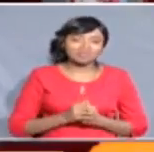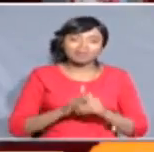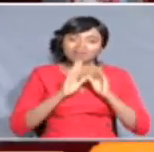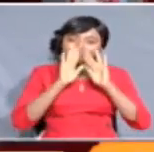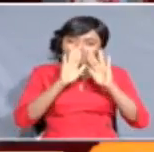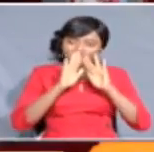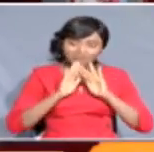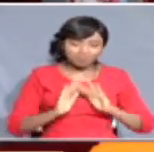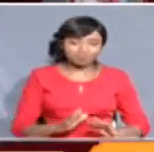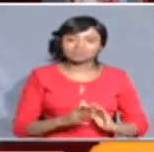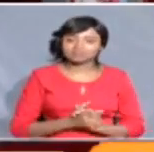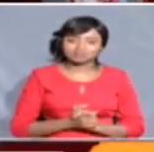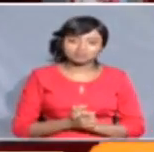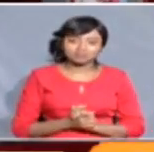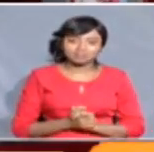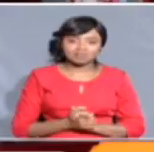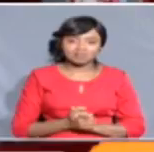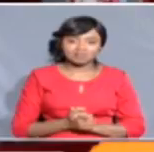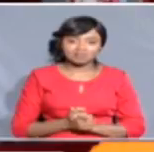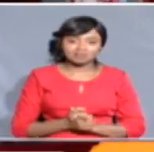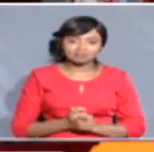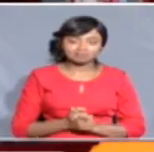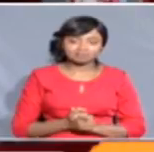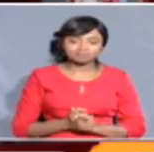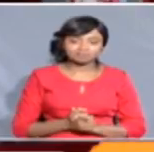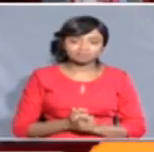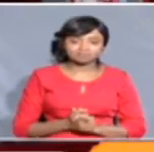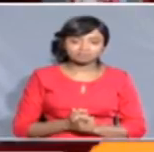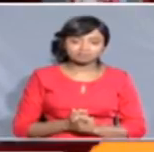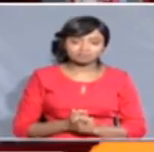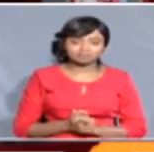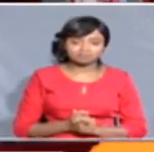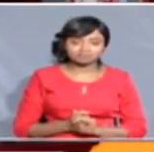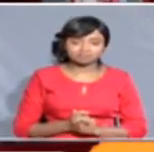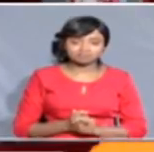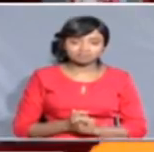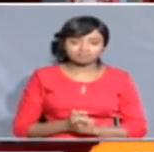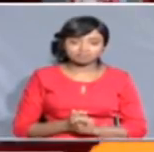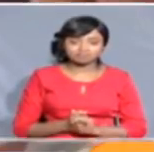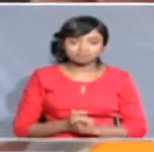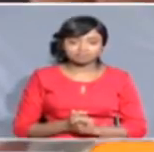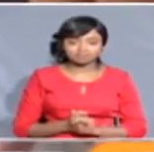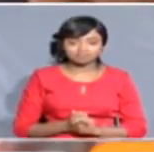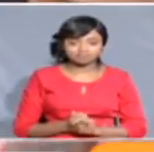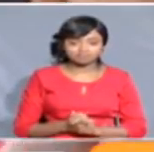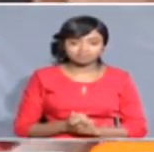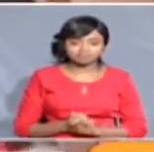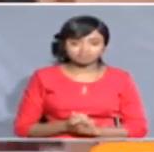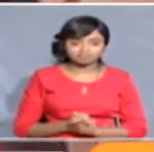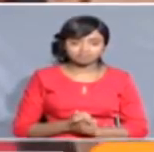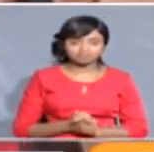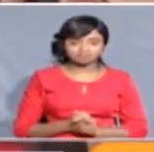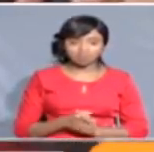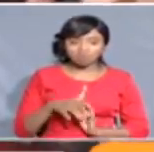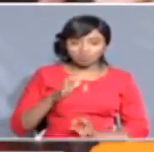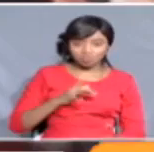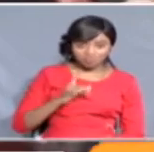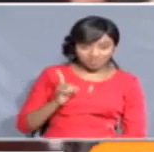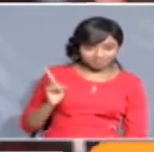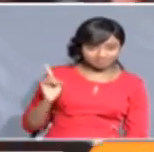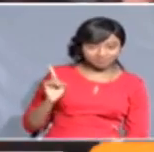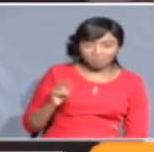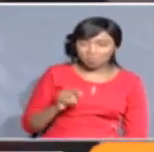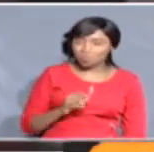because having a child is not what defines you. Neither does not having a child define who you are. Millie Odhiambo has been a